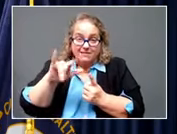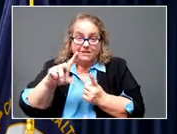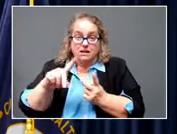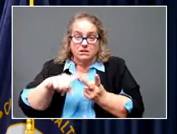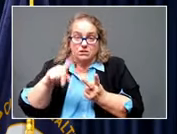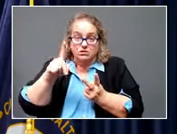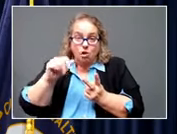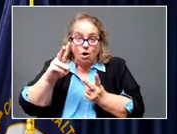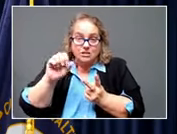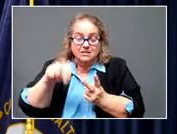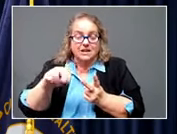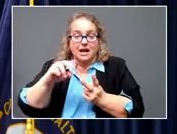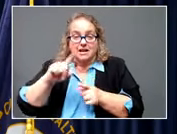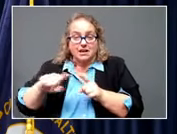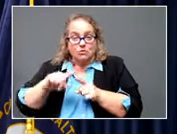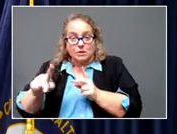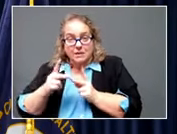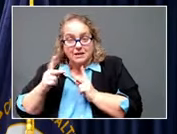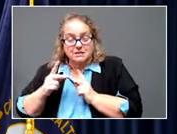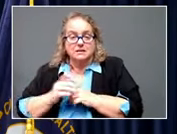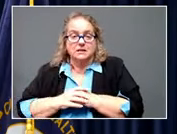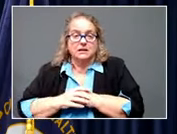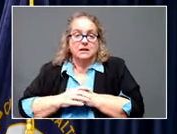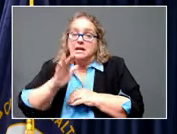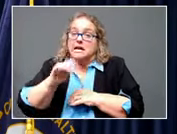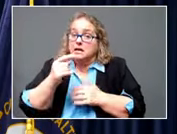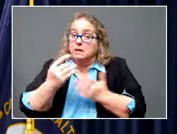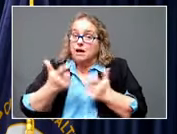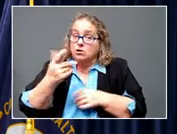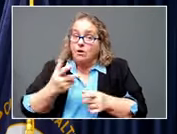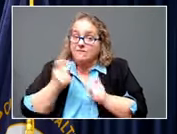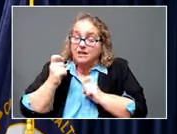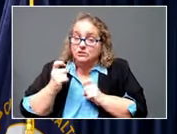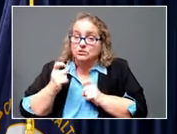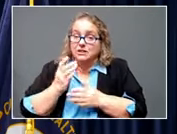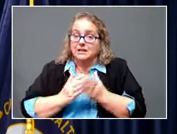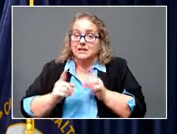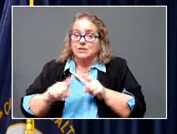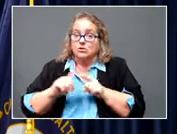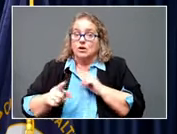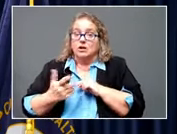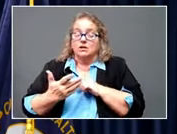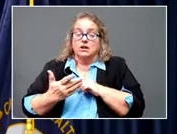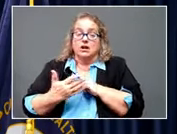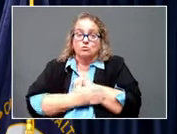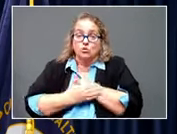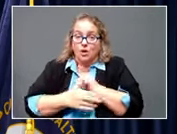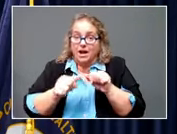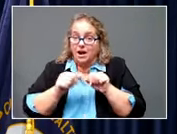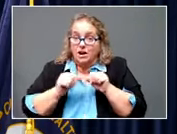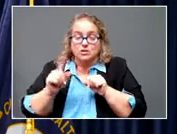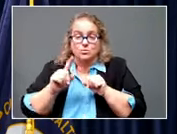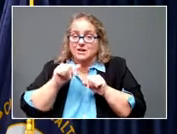know, cleanup may go faster in somewhat more rural areas where not as many structures were hit, but you got to look